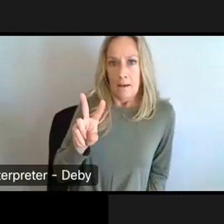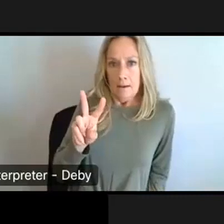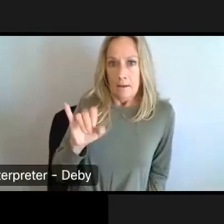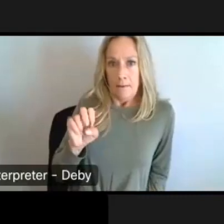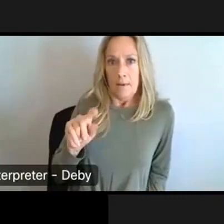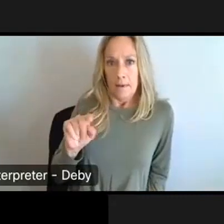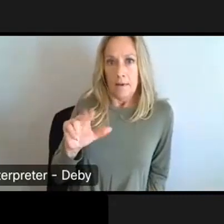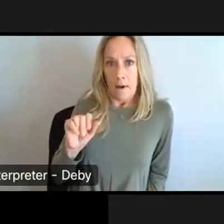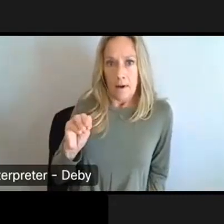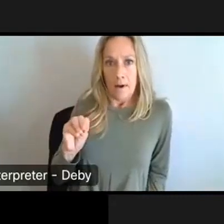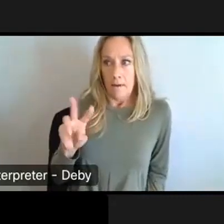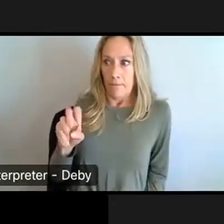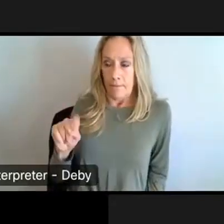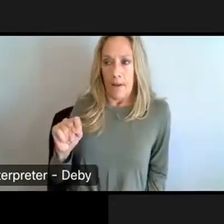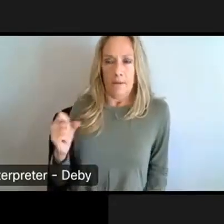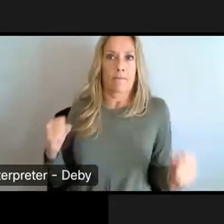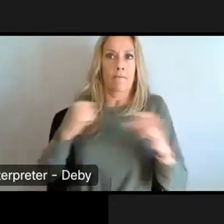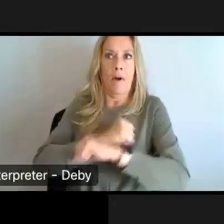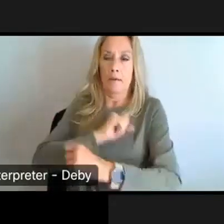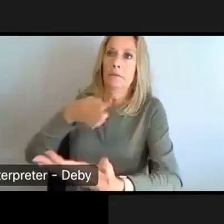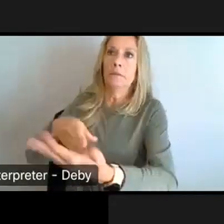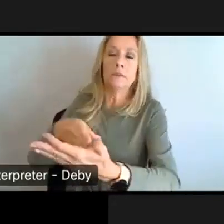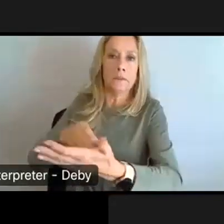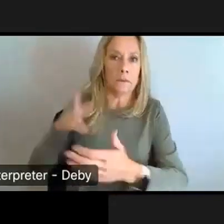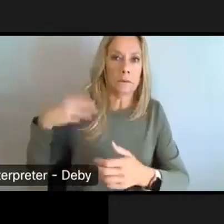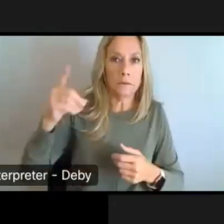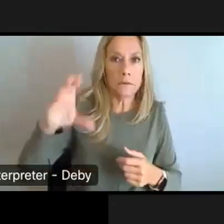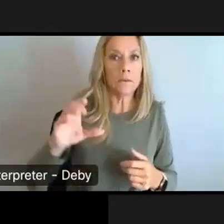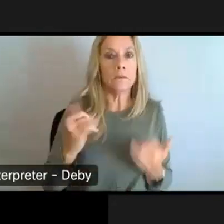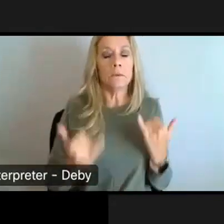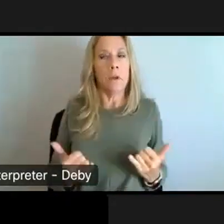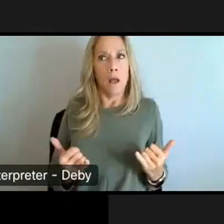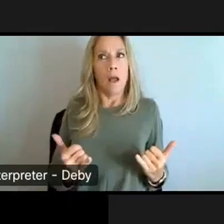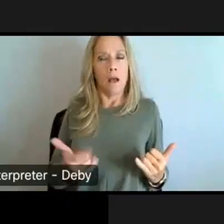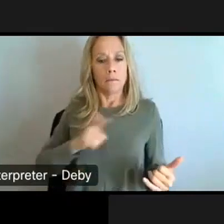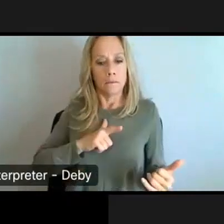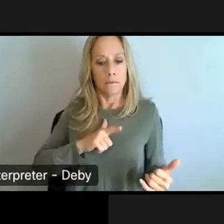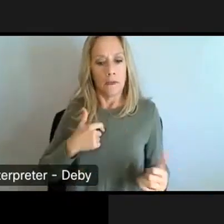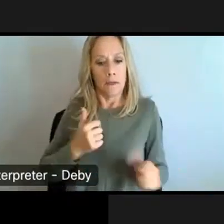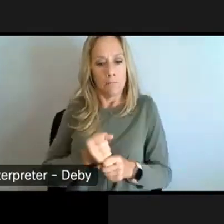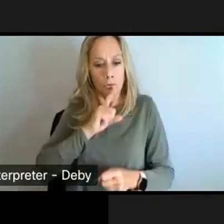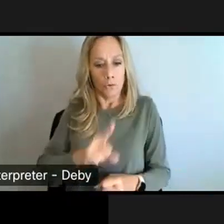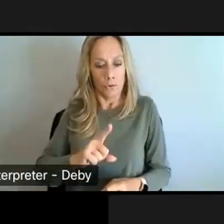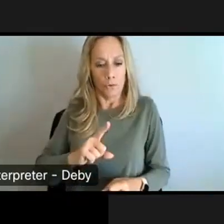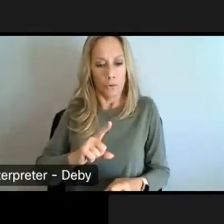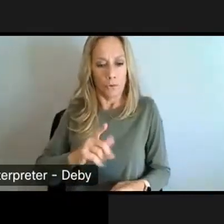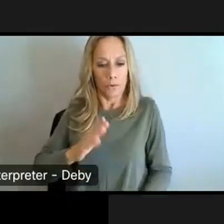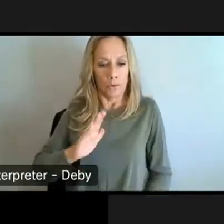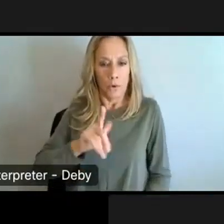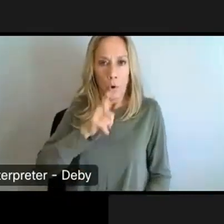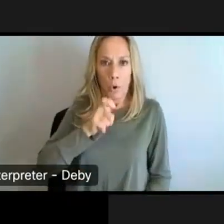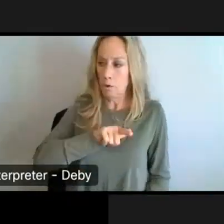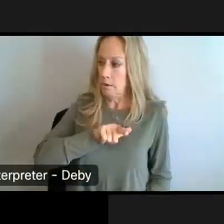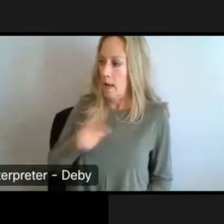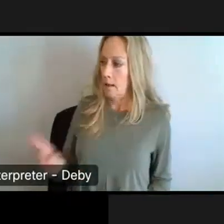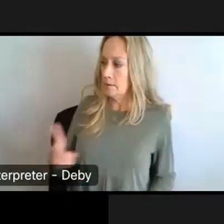And so if I can do my part now and try to make sure that the generations coming behind me their